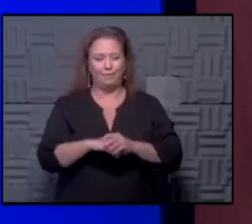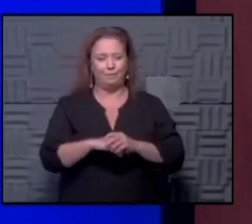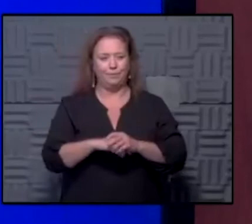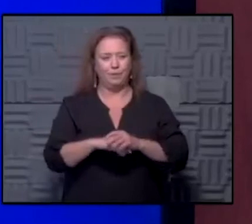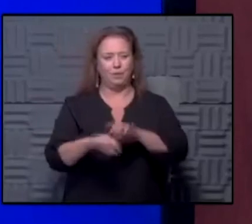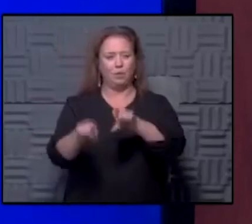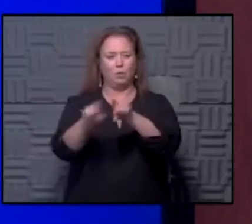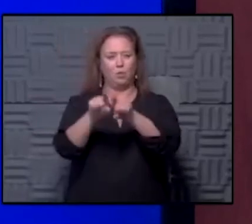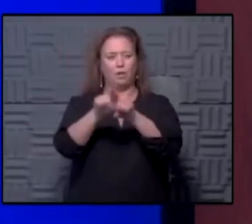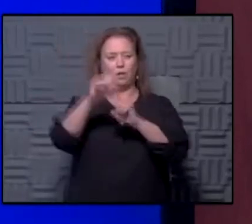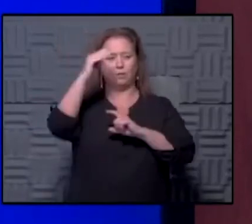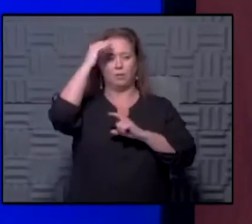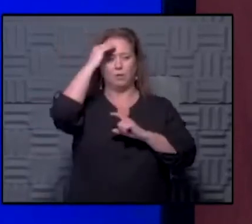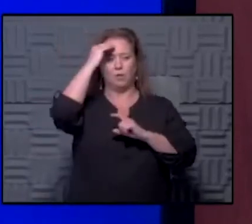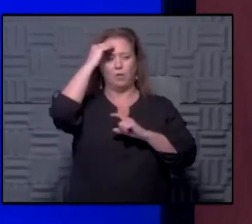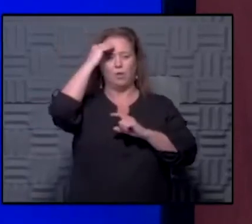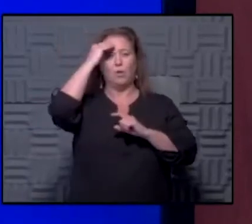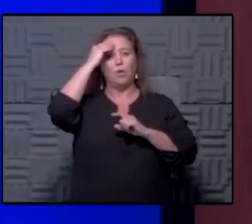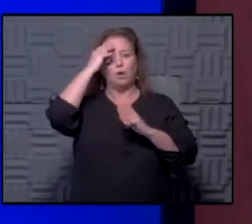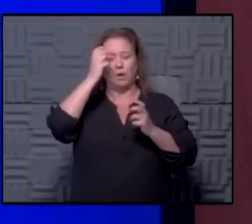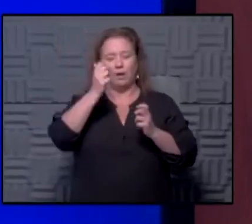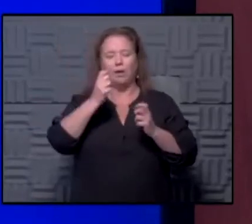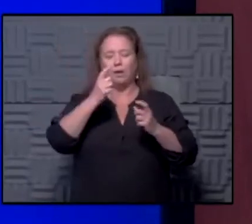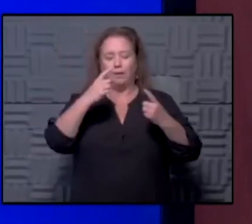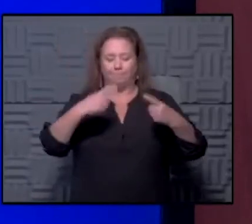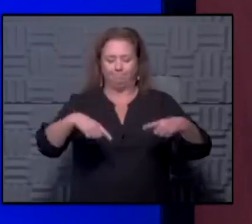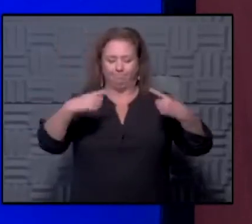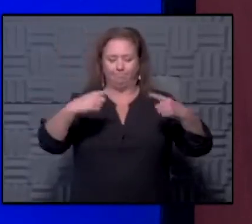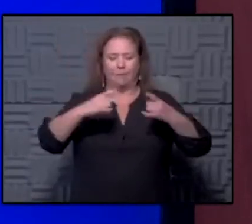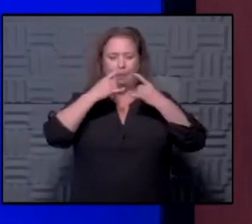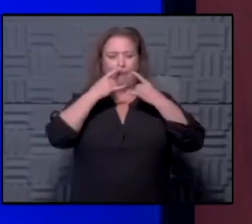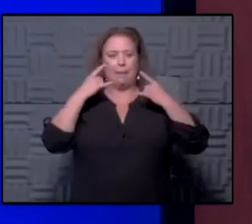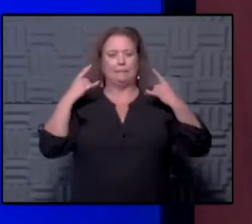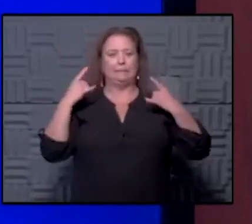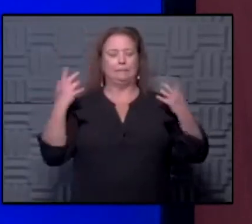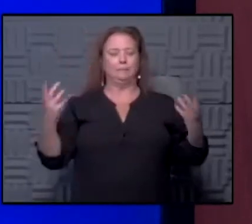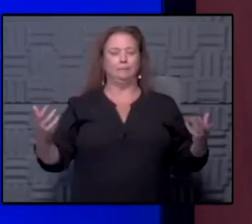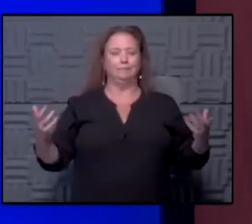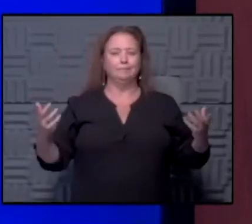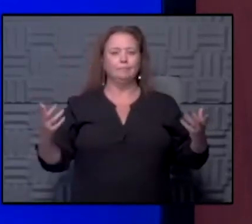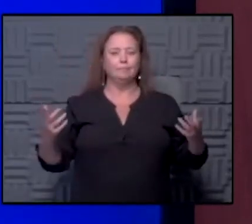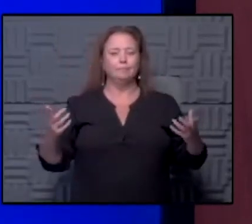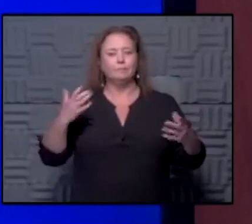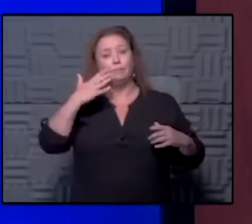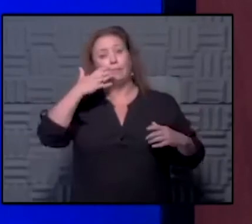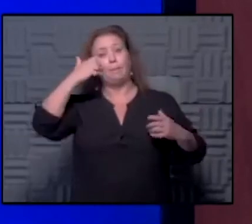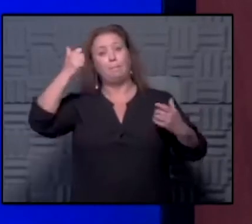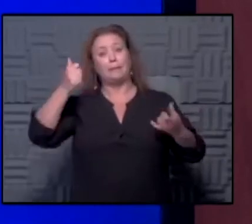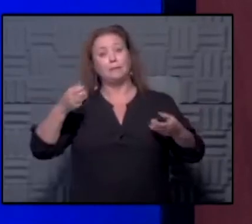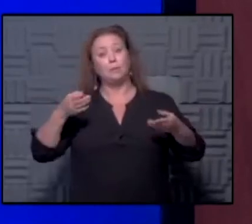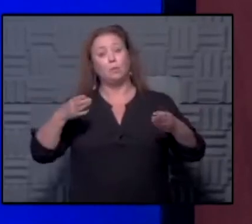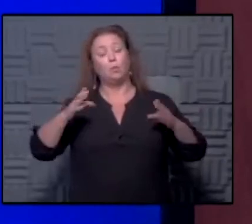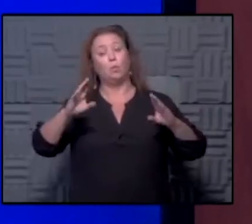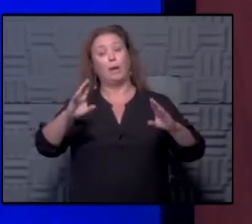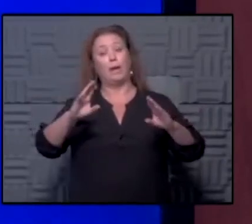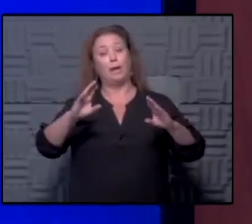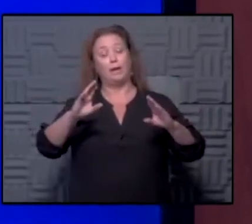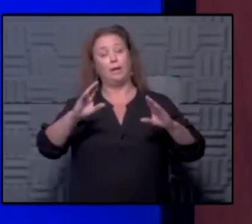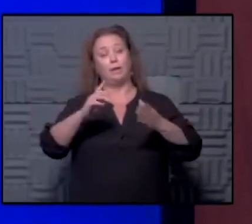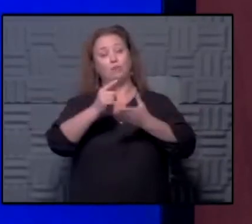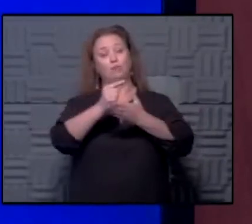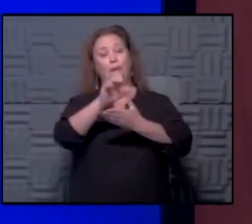We also know that there's been a lot of controversy around masks. The best way to treat cows is to wear a